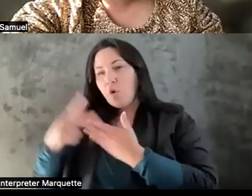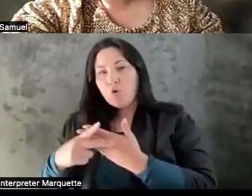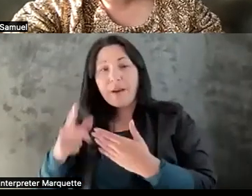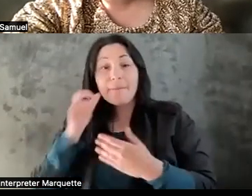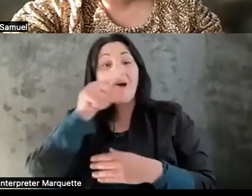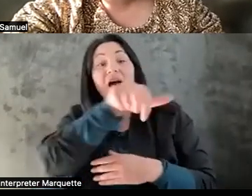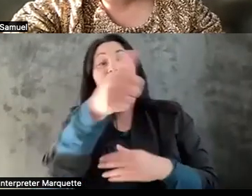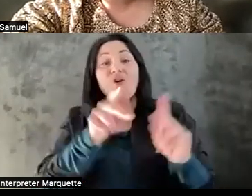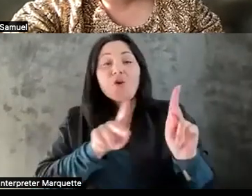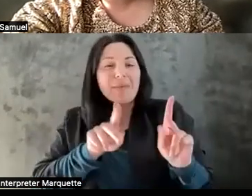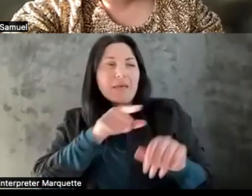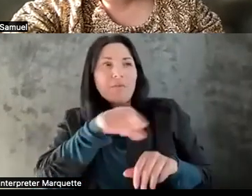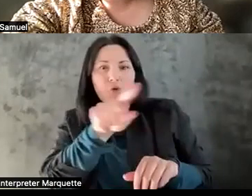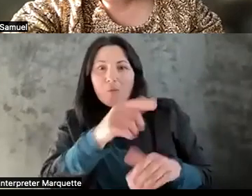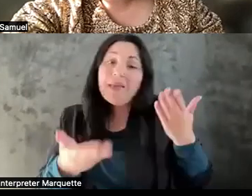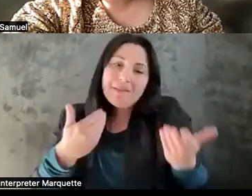So you'll have to do some